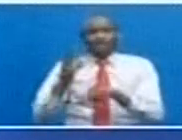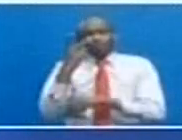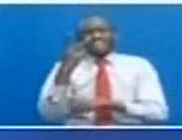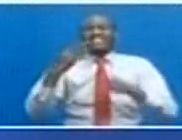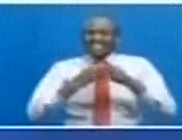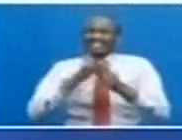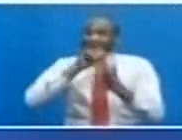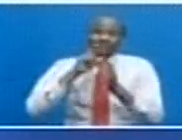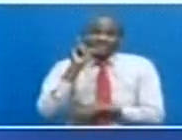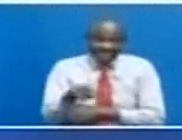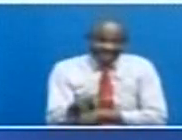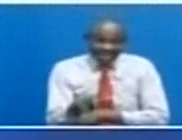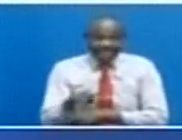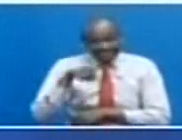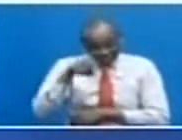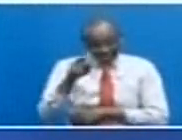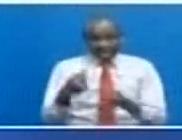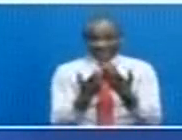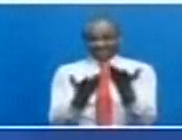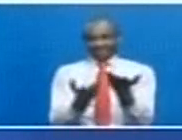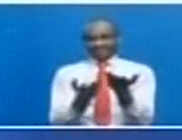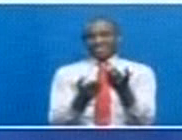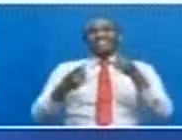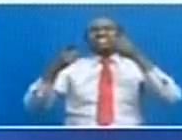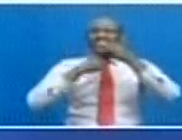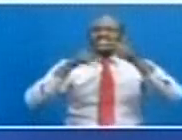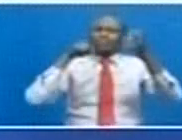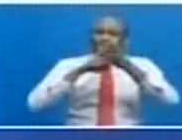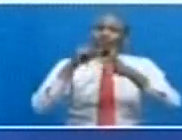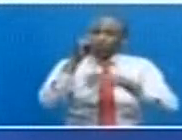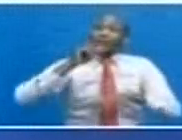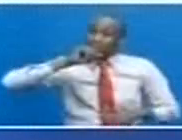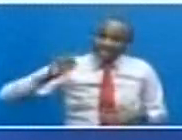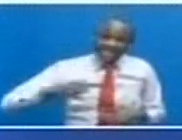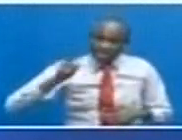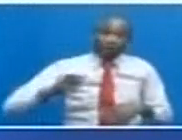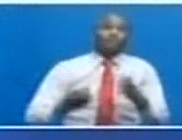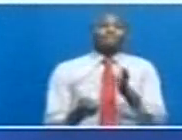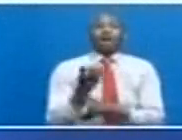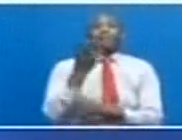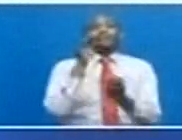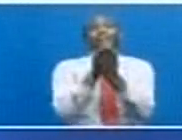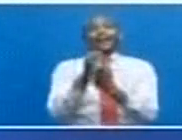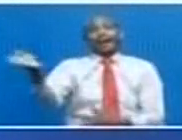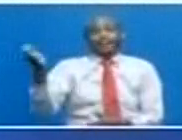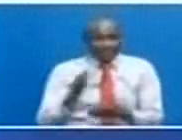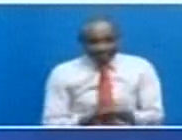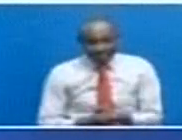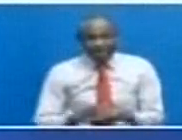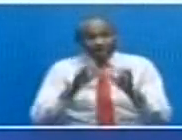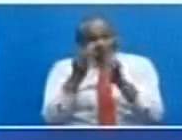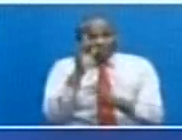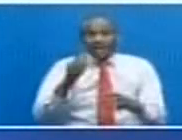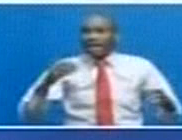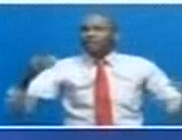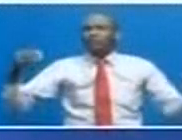hours later after the post went up. 6.1 million shillings was in the bank. His family